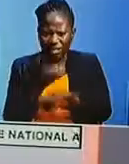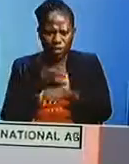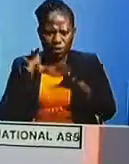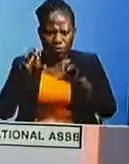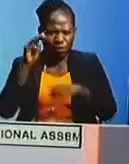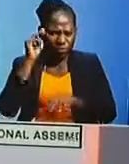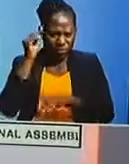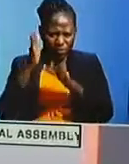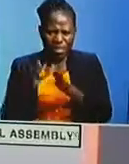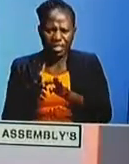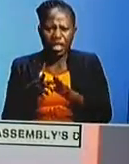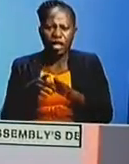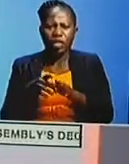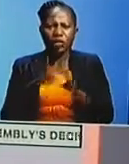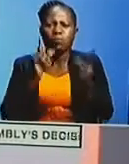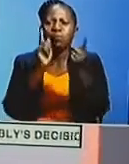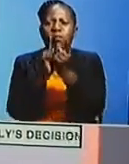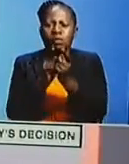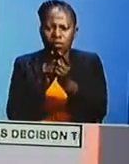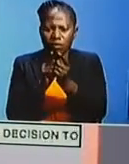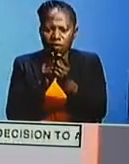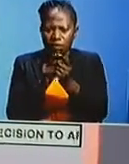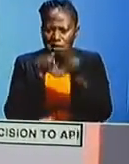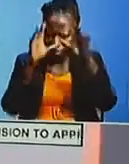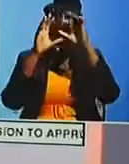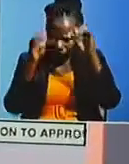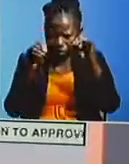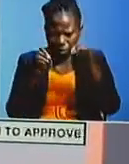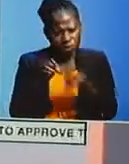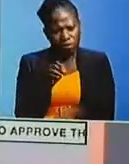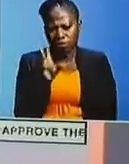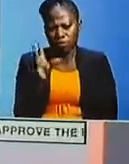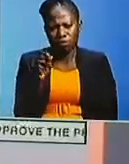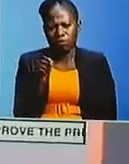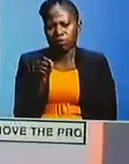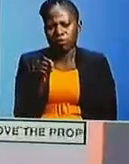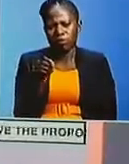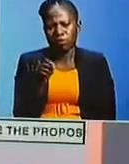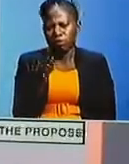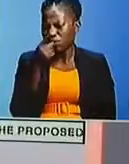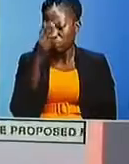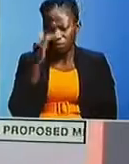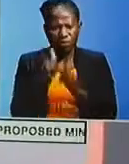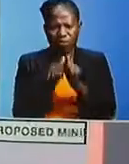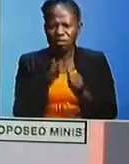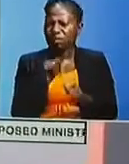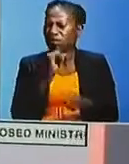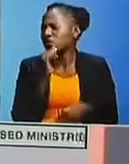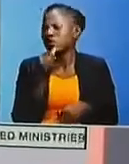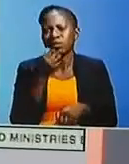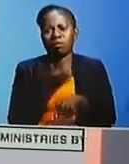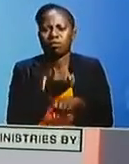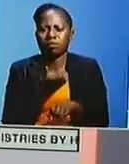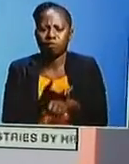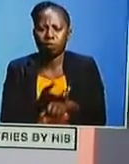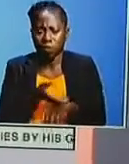to reach the president. That is obviously will be asking for too much. I don't think it's difficult because